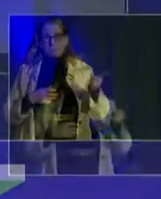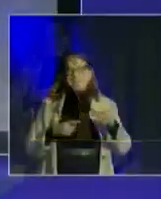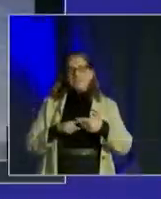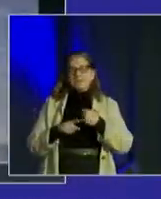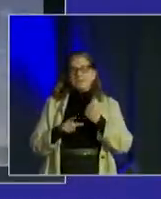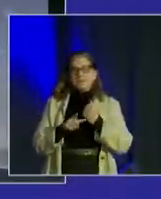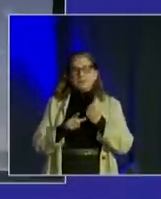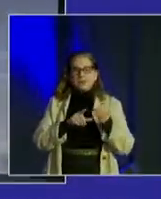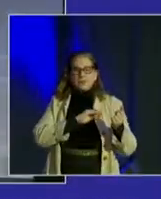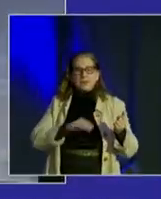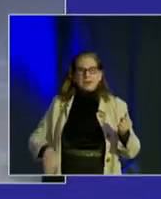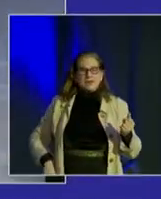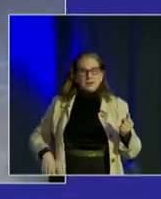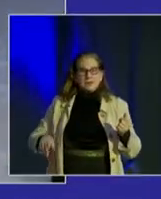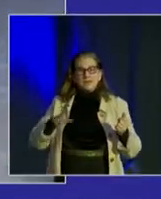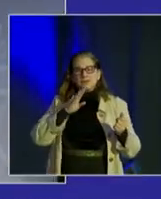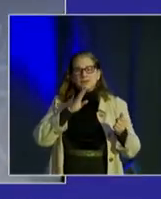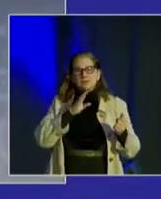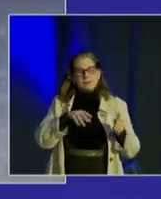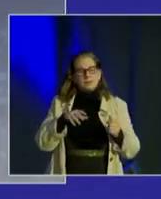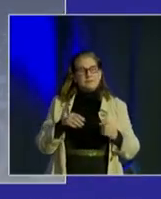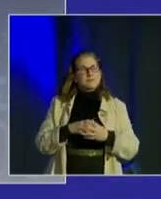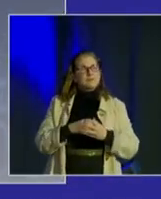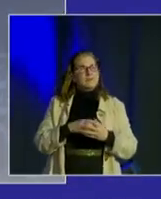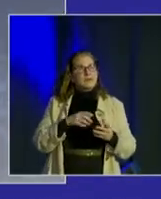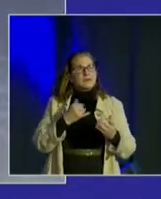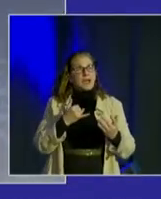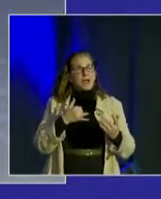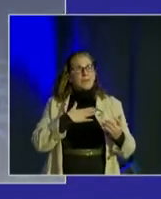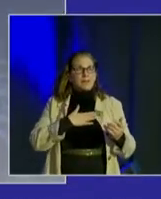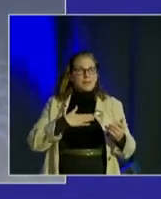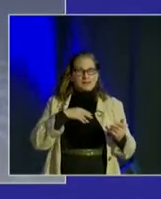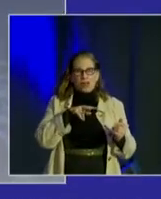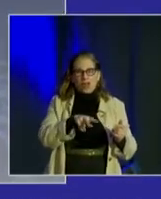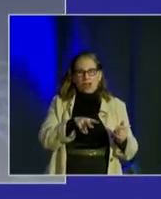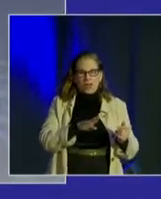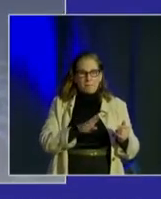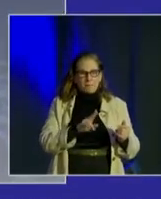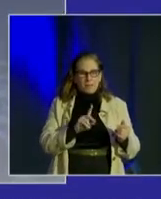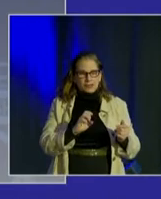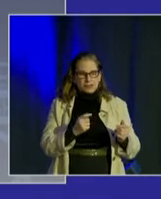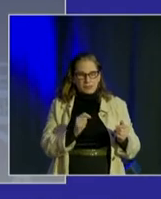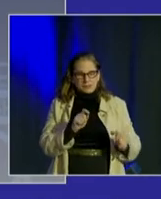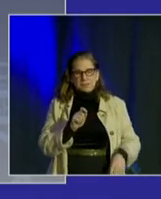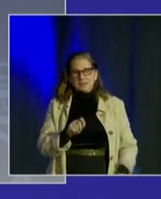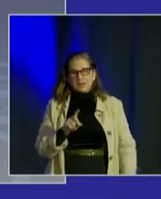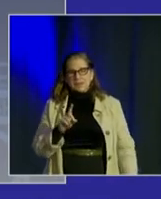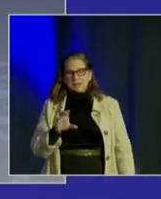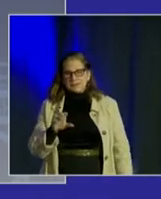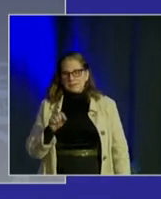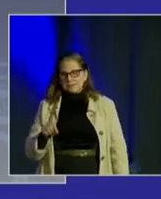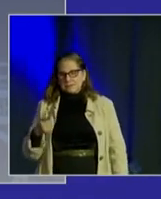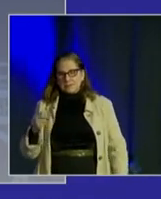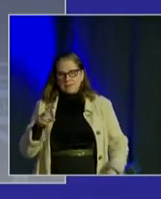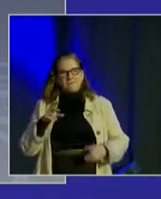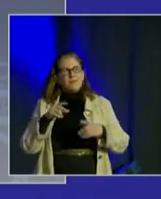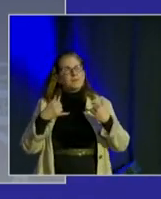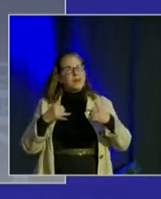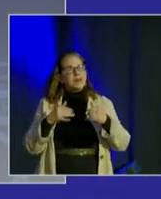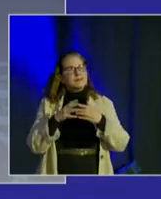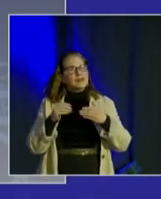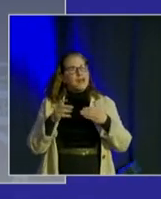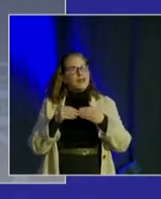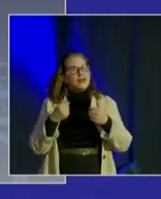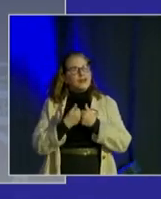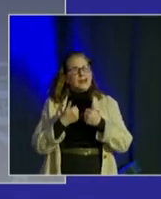now to start preparing to fill out your $100 game, the virtual version of our $100 game, and fill out your allocations.